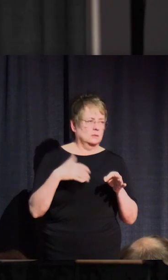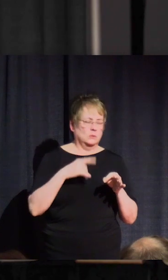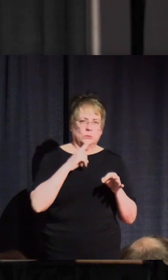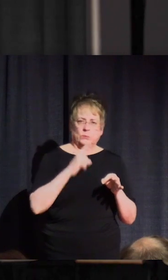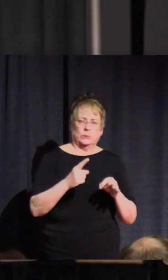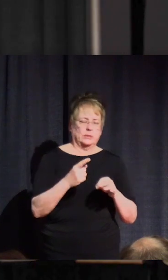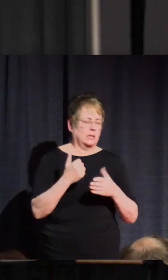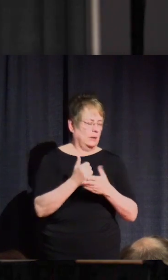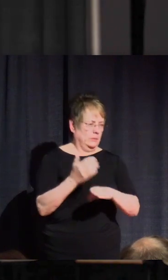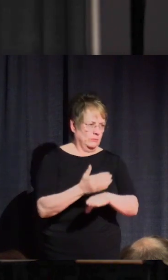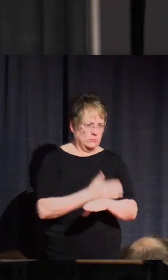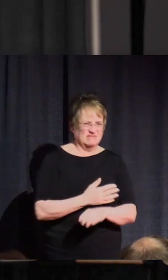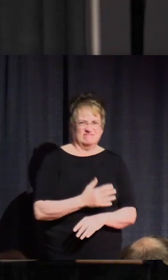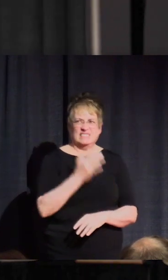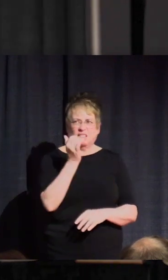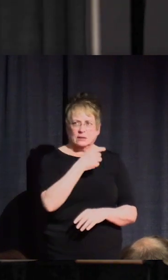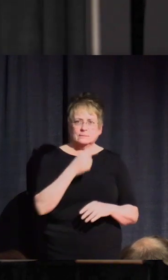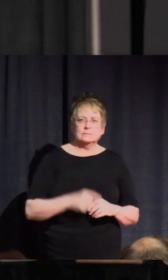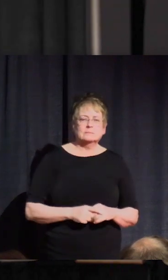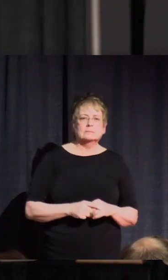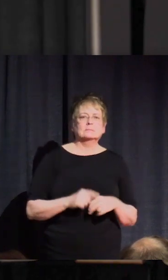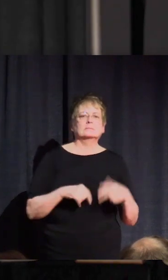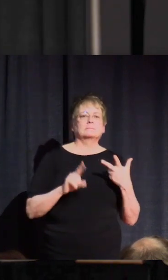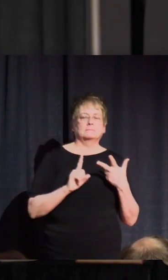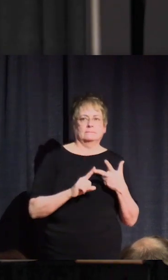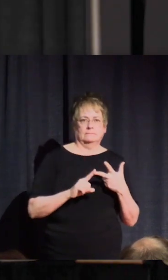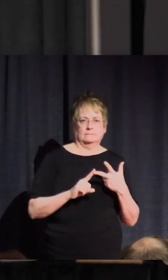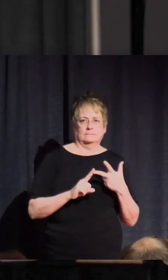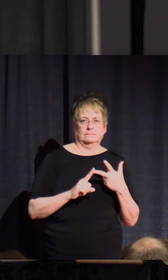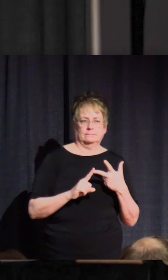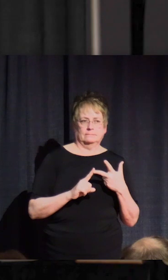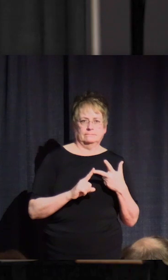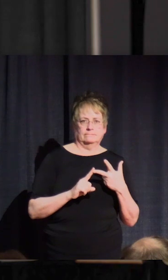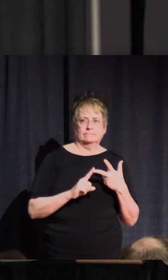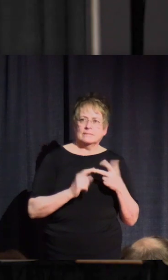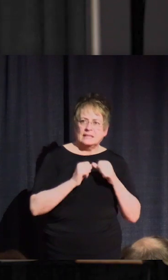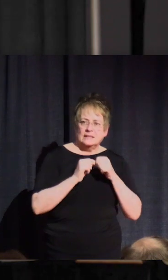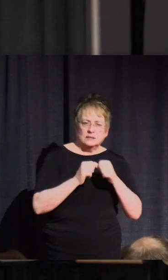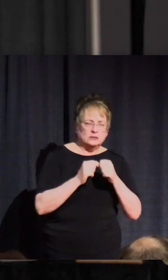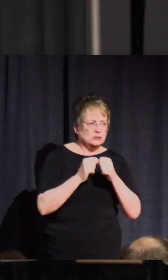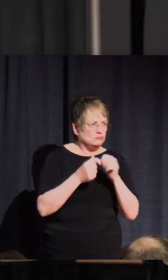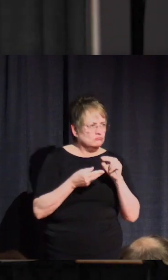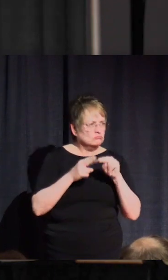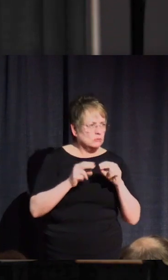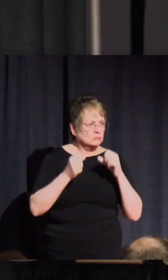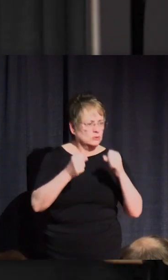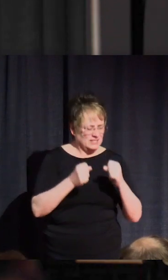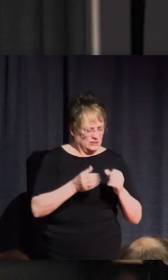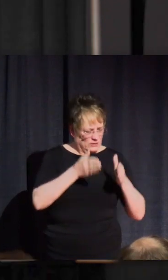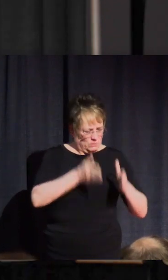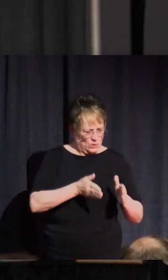end. And this is that model. Reason number three, it continuously strengthens the individual, the self,